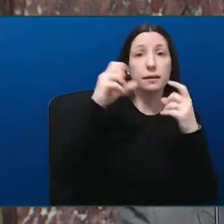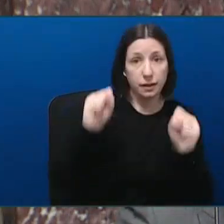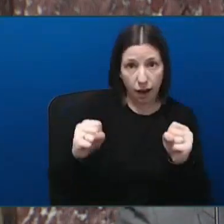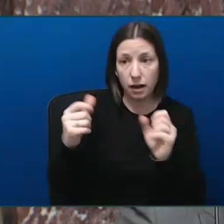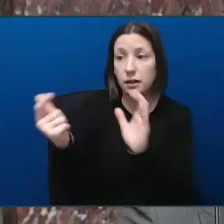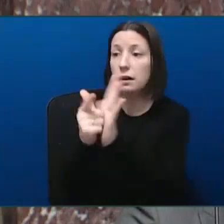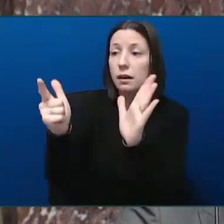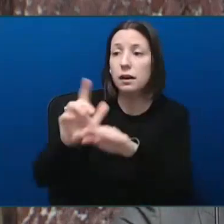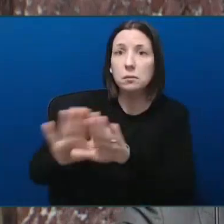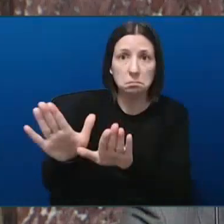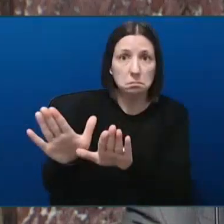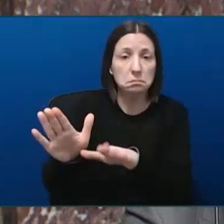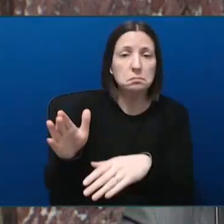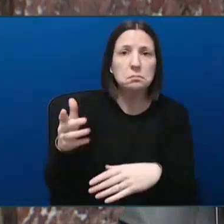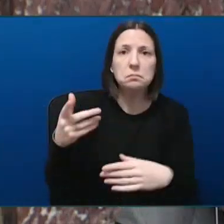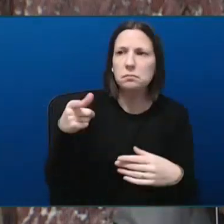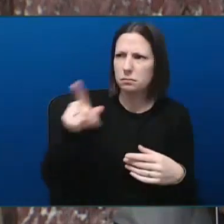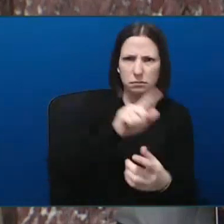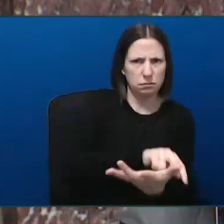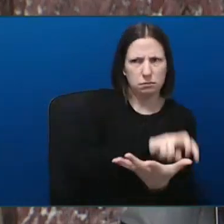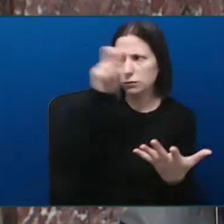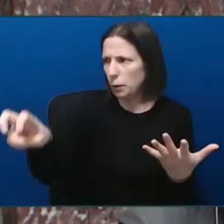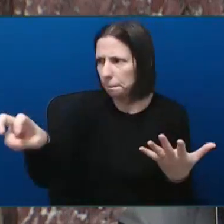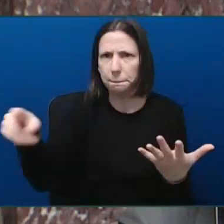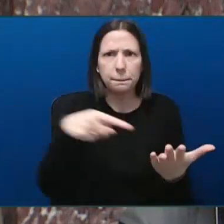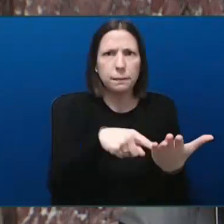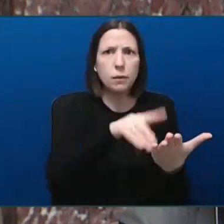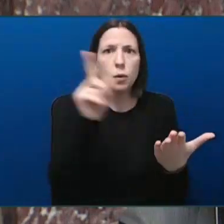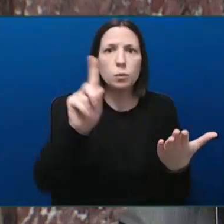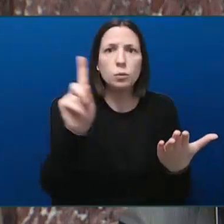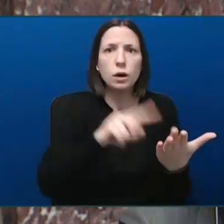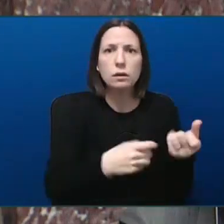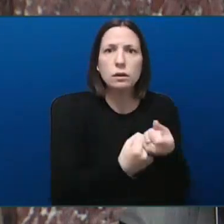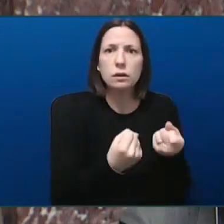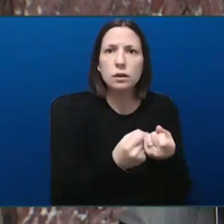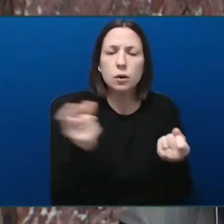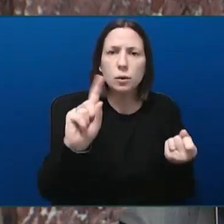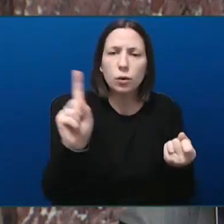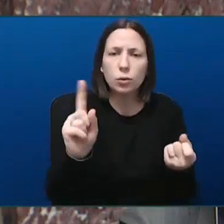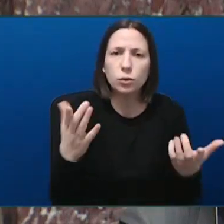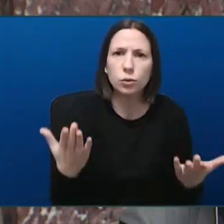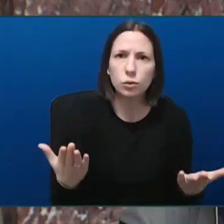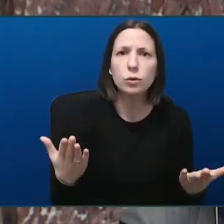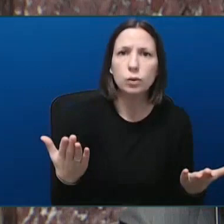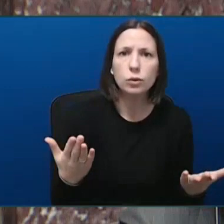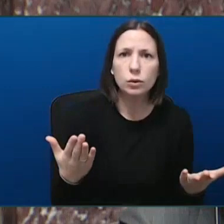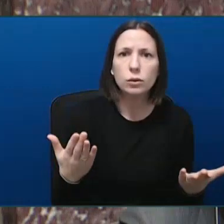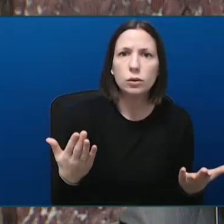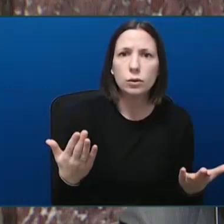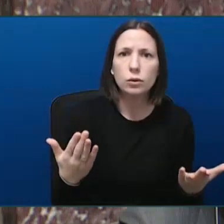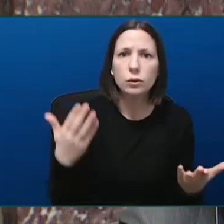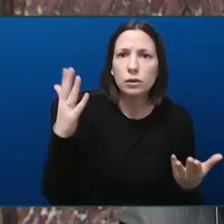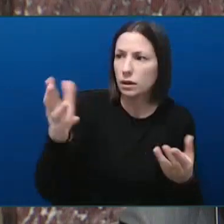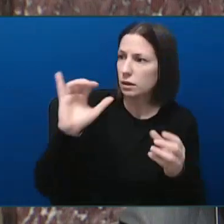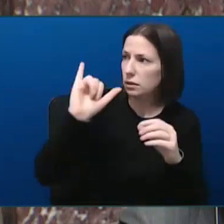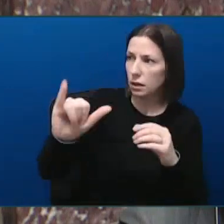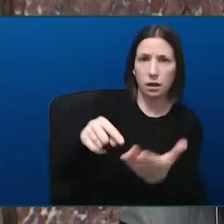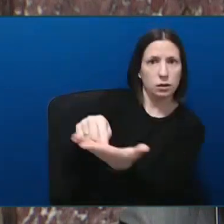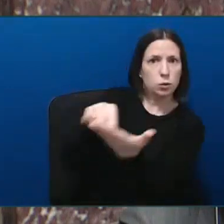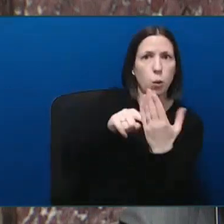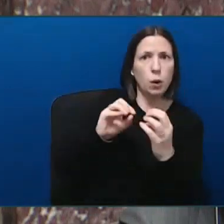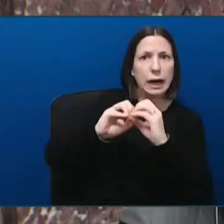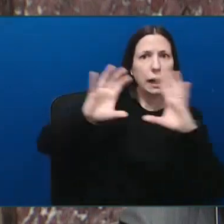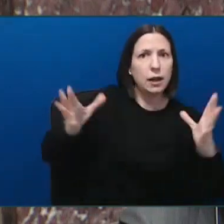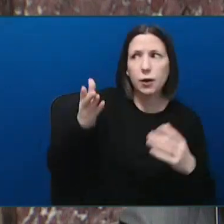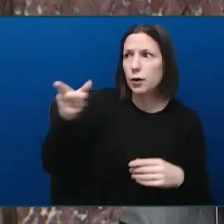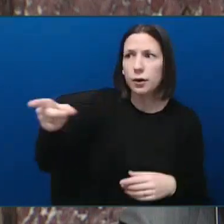And that answer shows British Columbians how utterly disconnected this minister is with the situation that